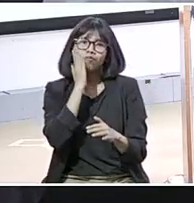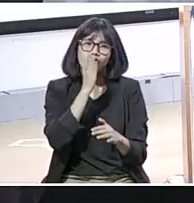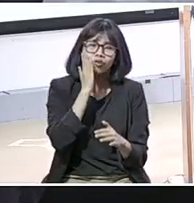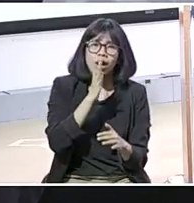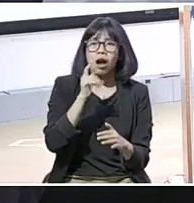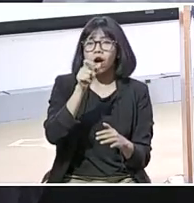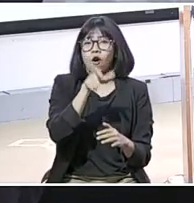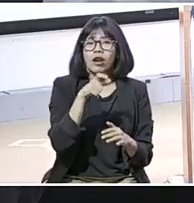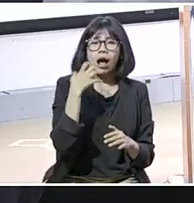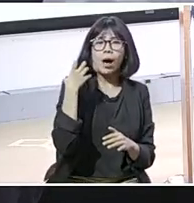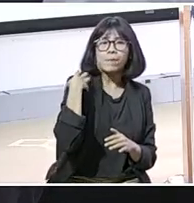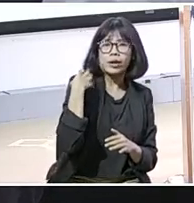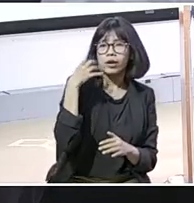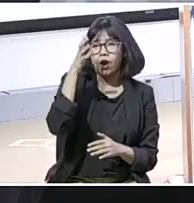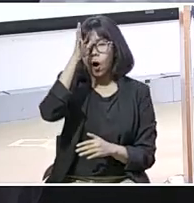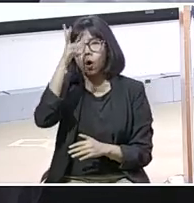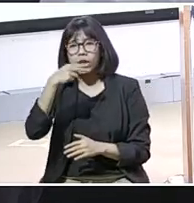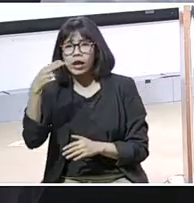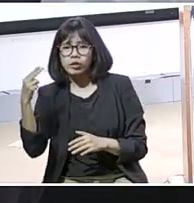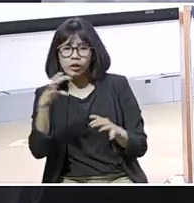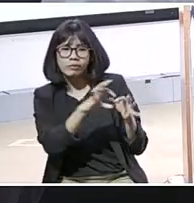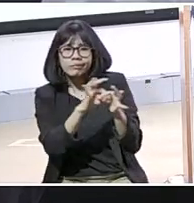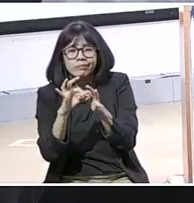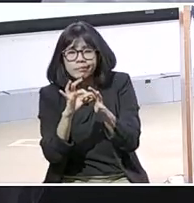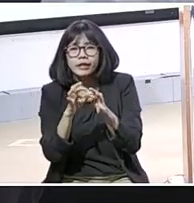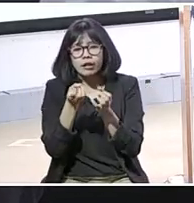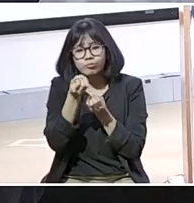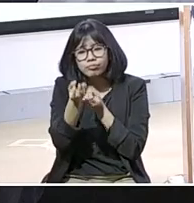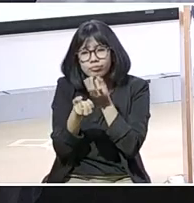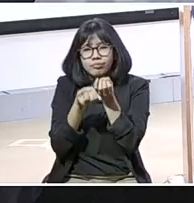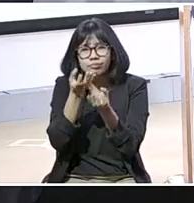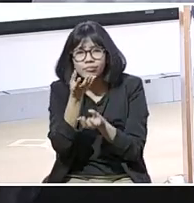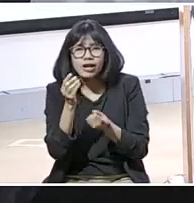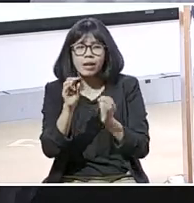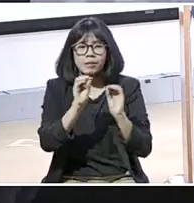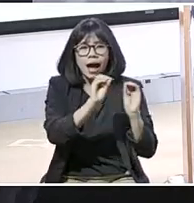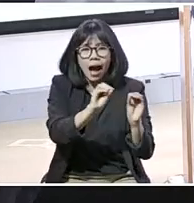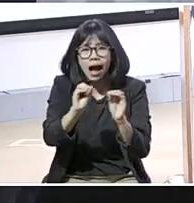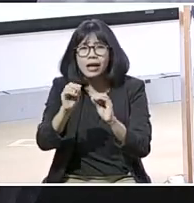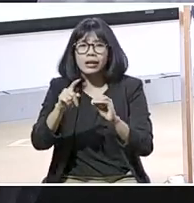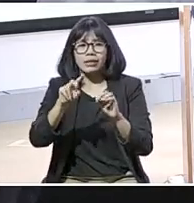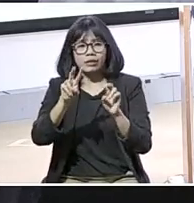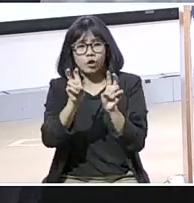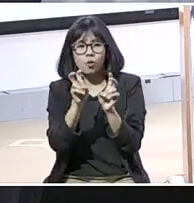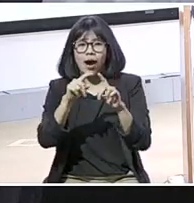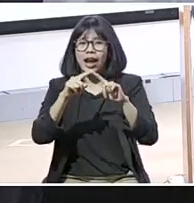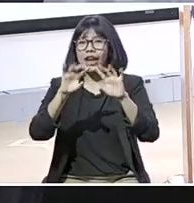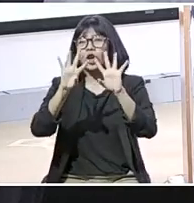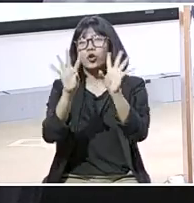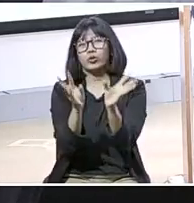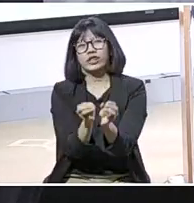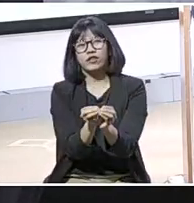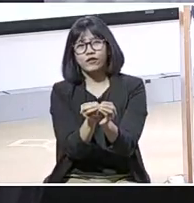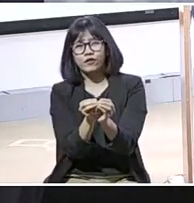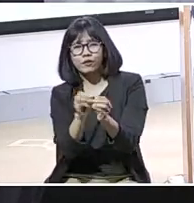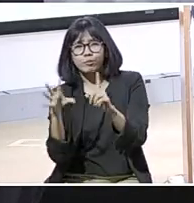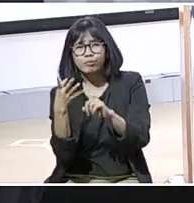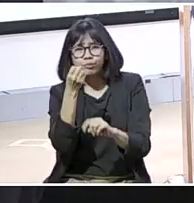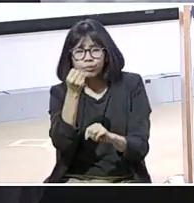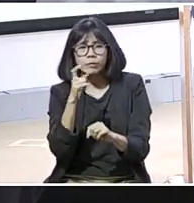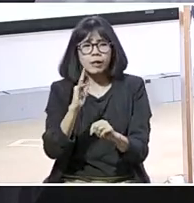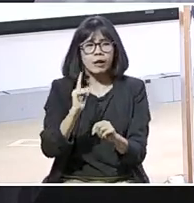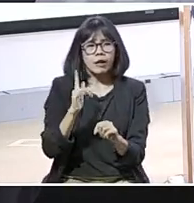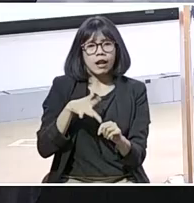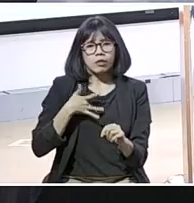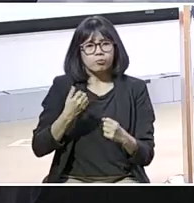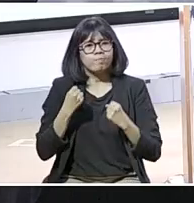and Indonesians to teach valuable life skills like inclusion, fair play, resiliency,